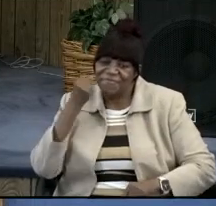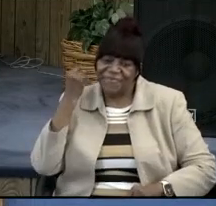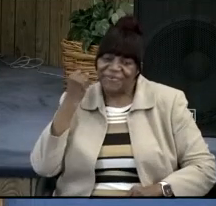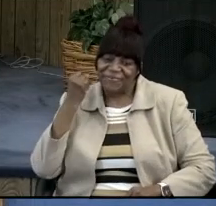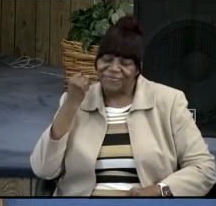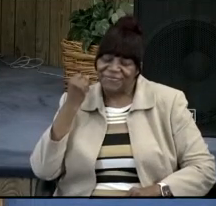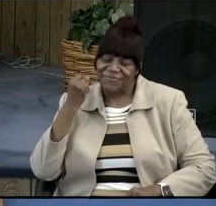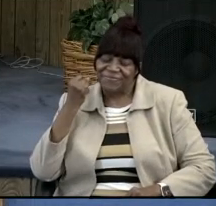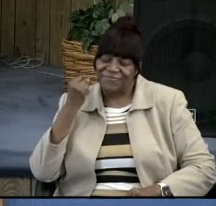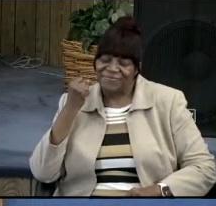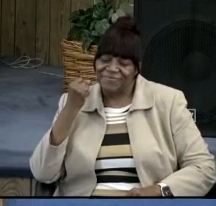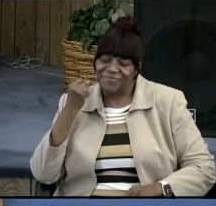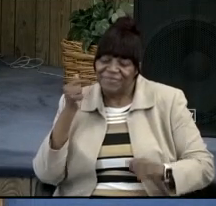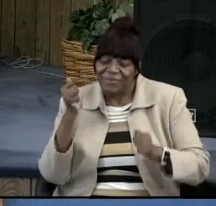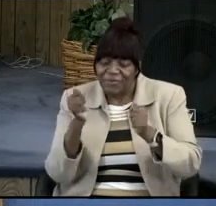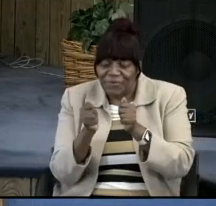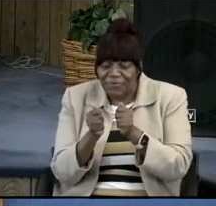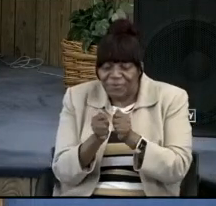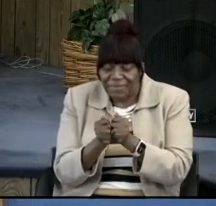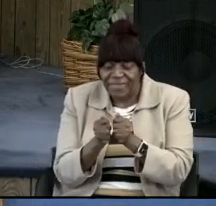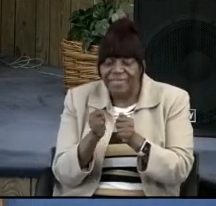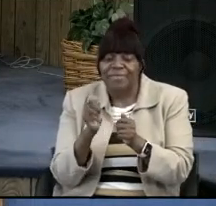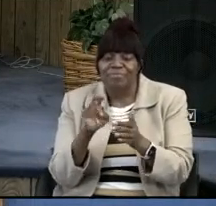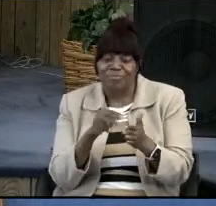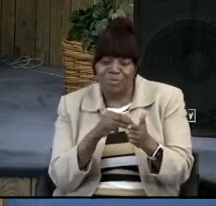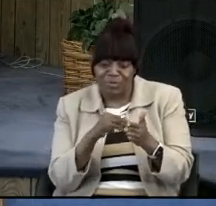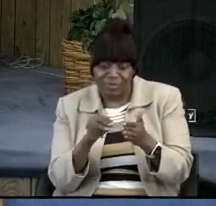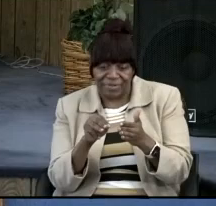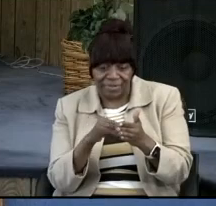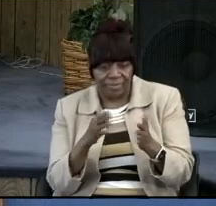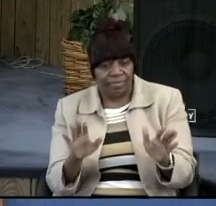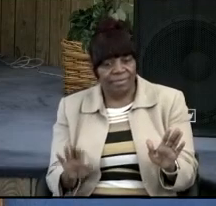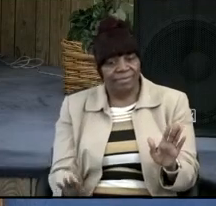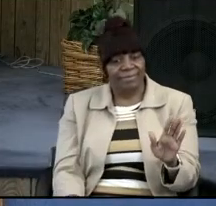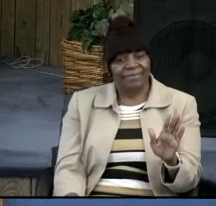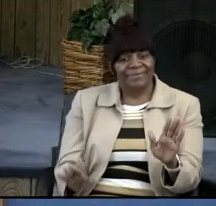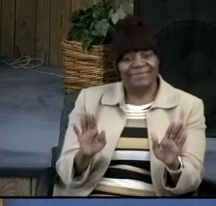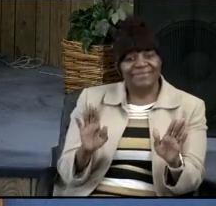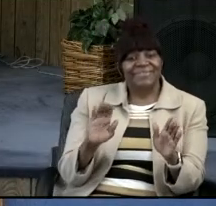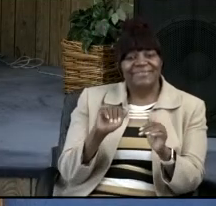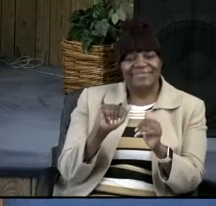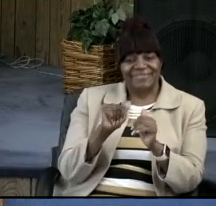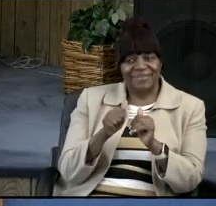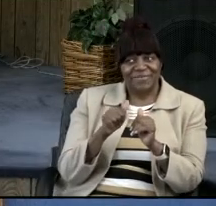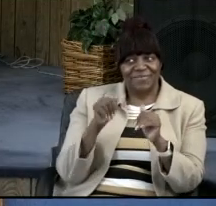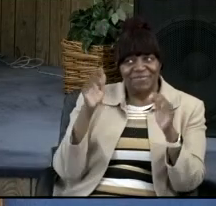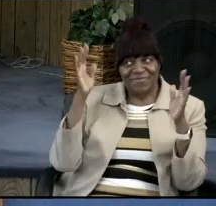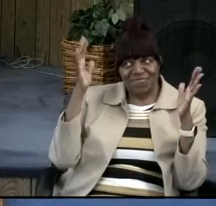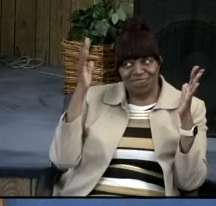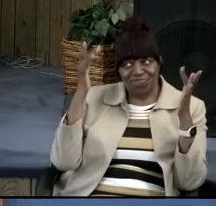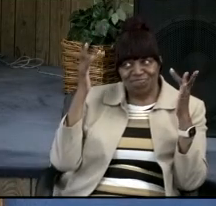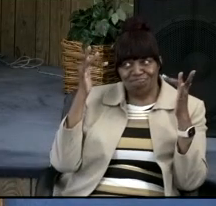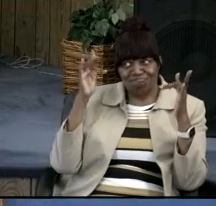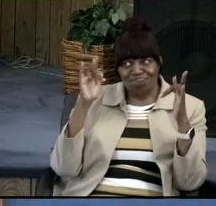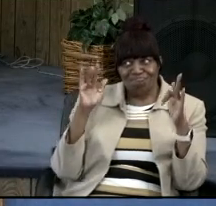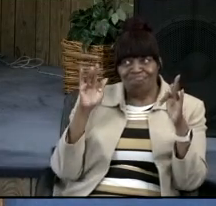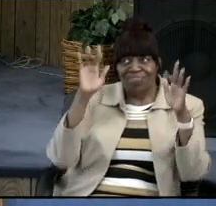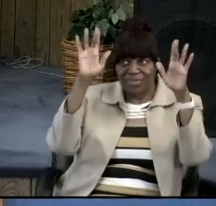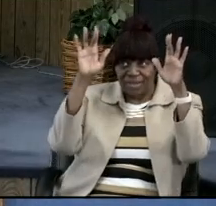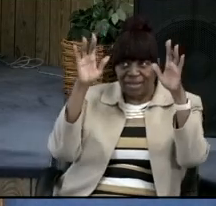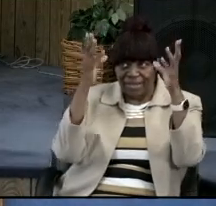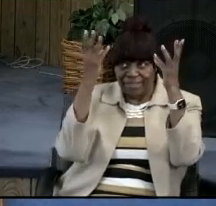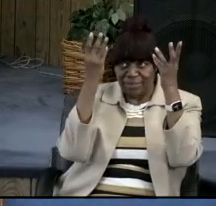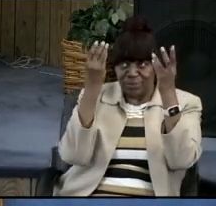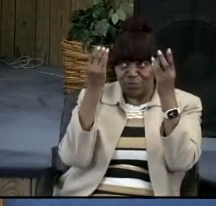gets excited over music. So what the devil says is, I'll turn the lights down low.